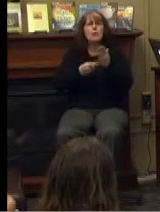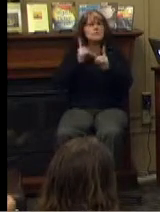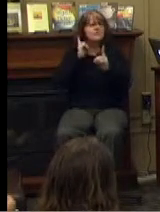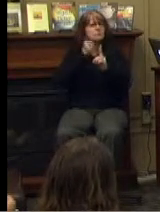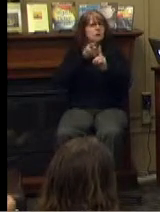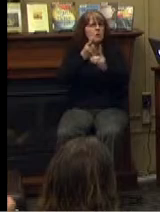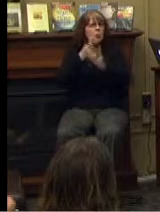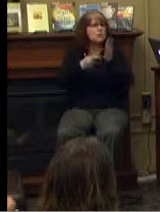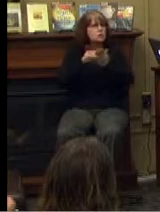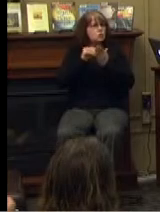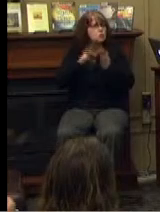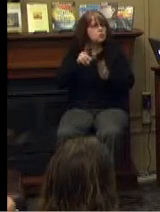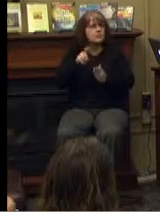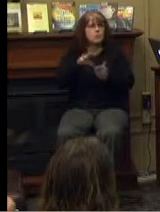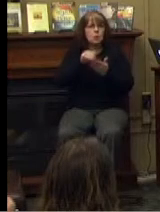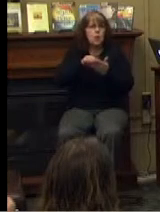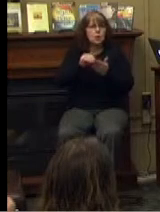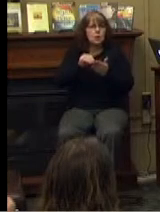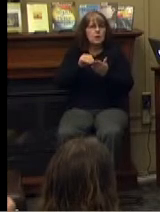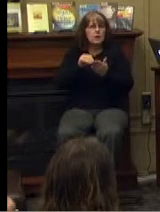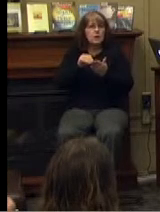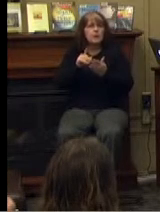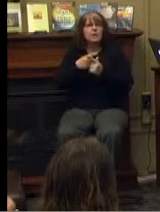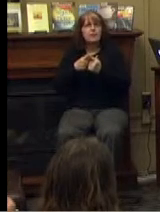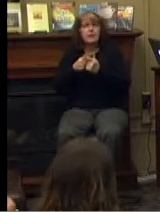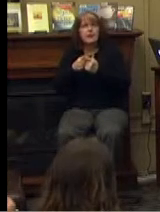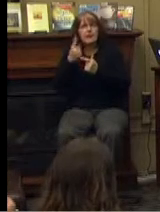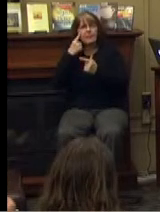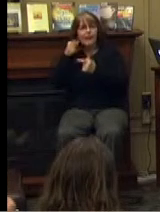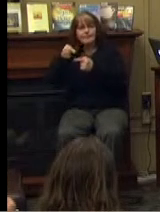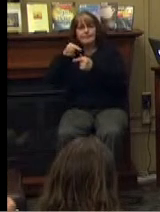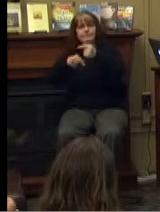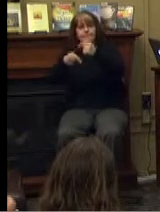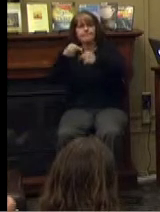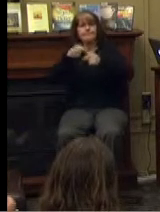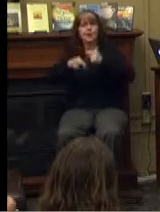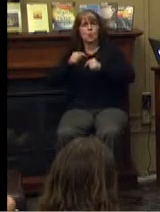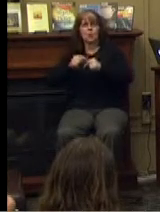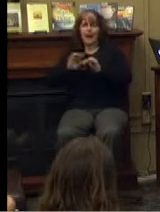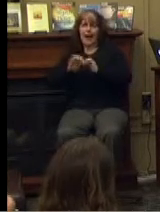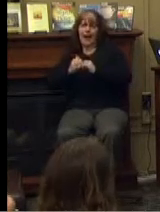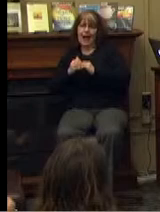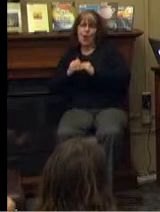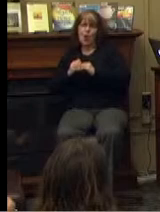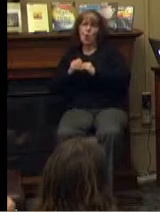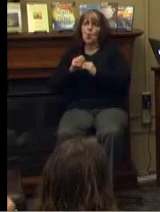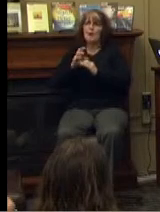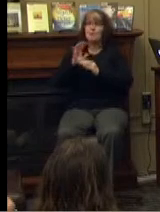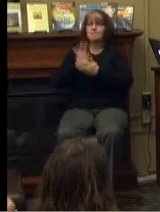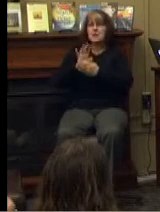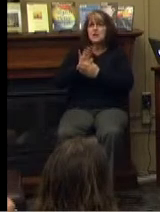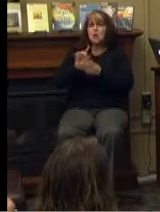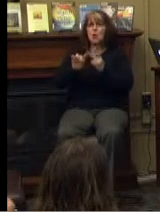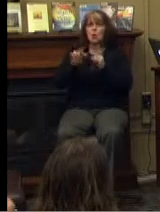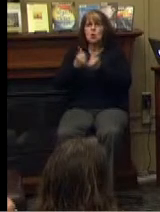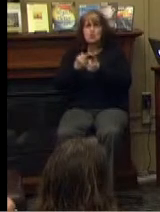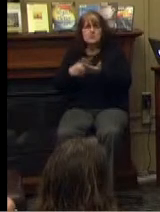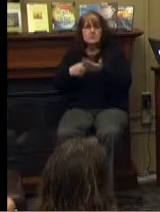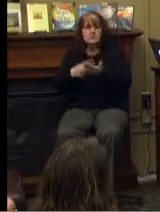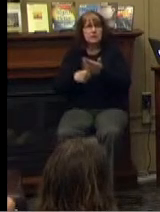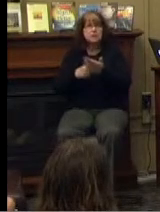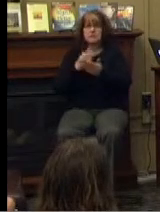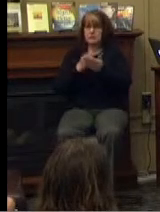that students need to learn? And then, what are some multiple ways that you can do that? Throwing in a video, a group discussion. Some students are really great